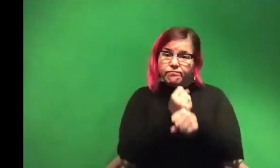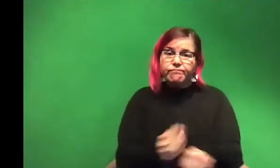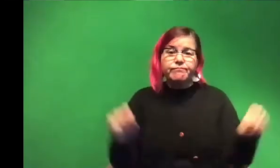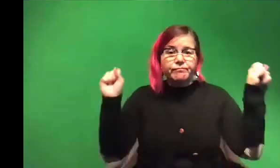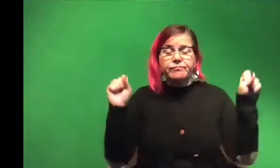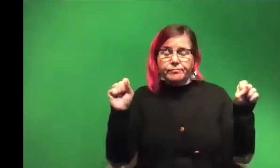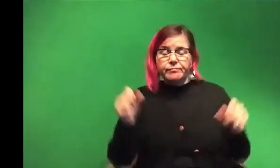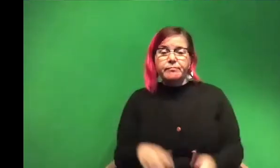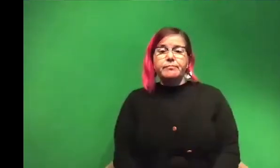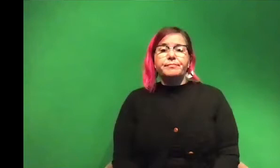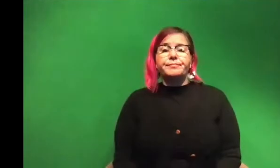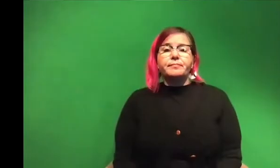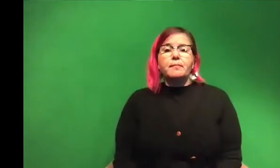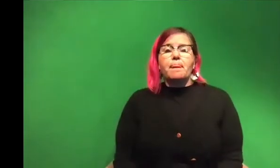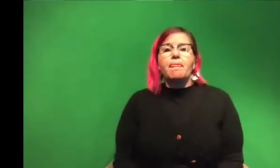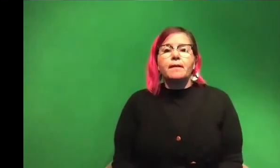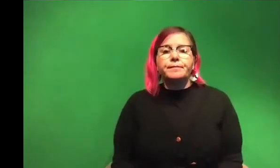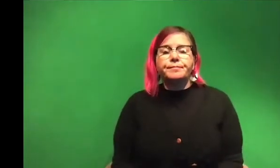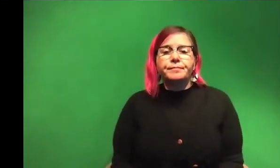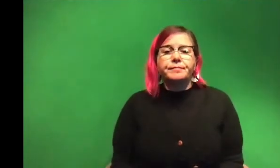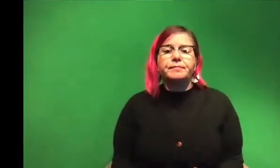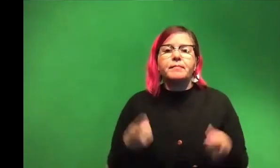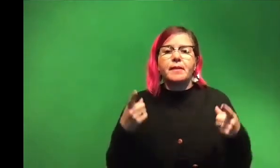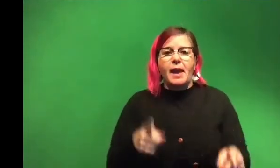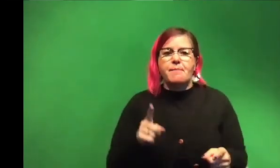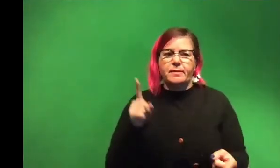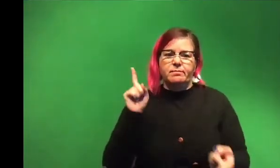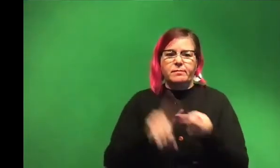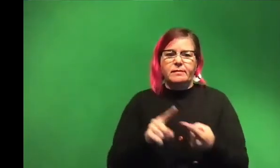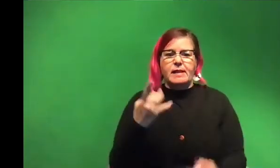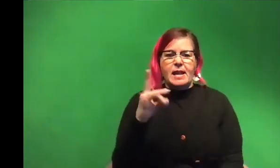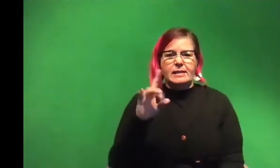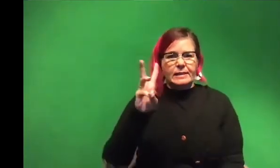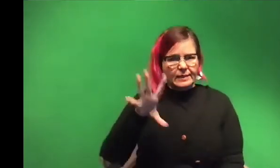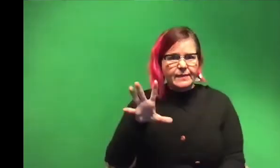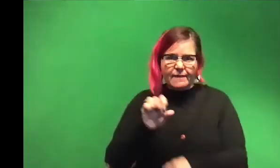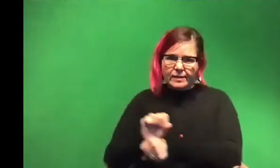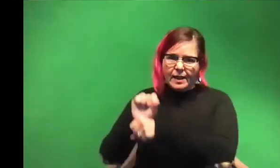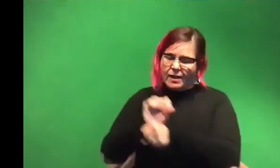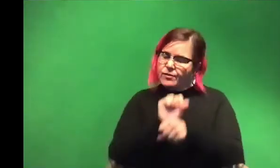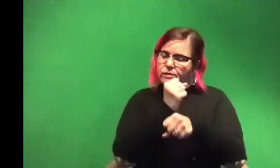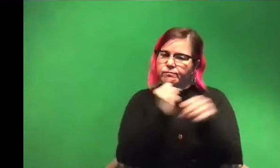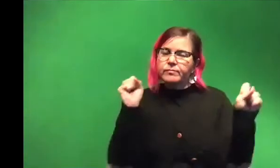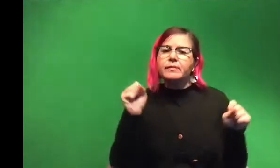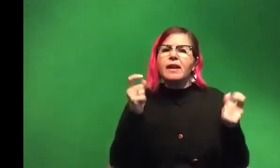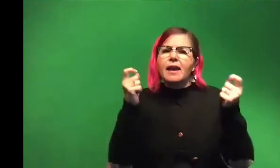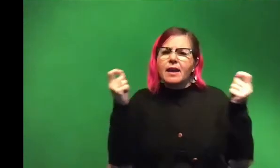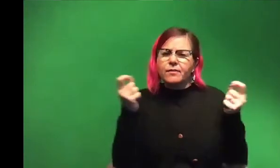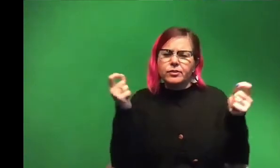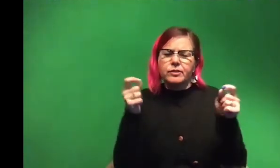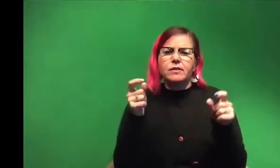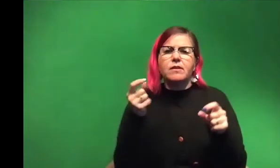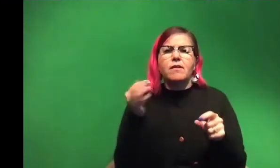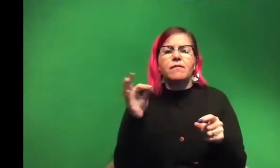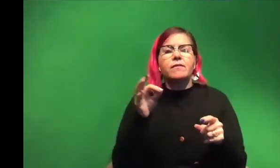enslaved people that were in our country up until 1865. So it's actually the anniversary of when